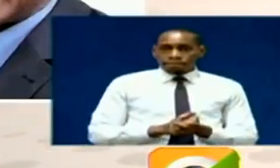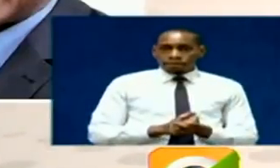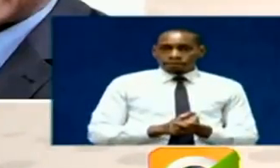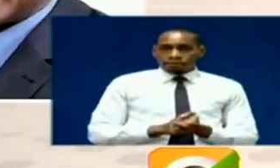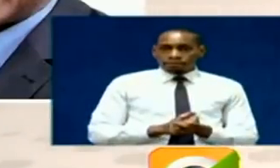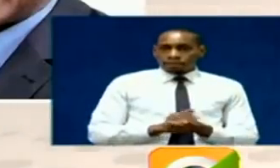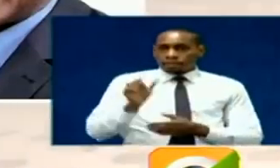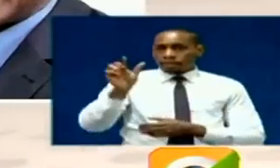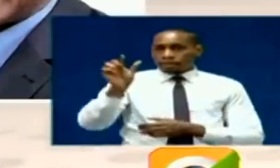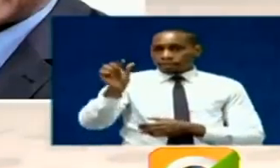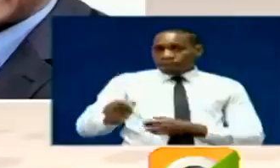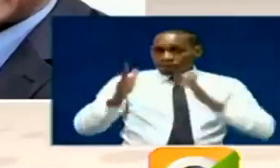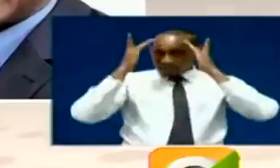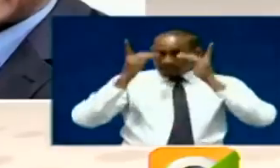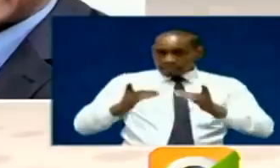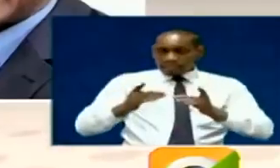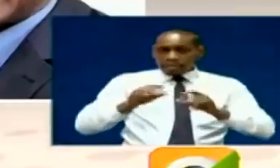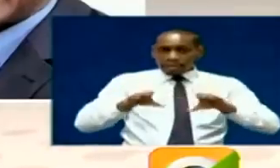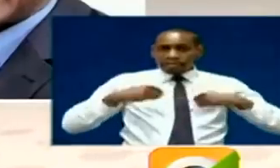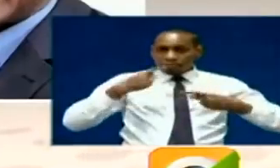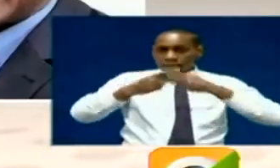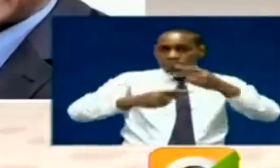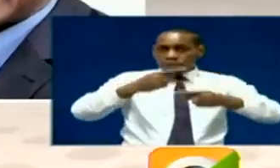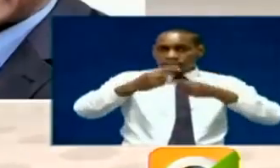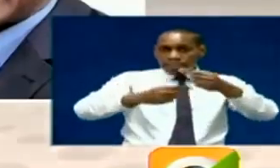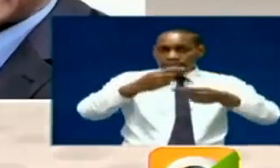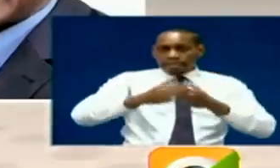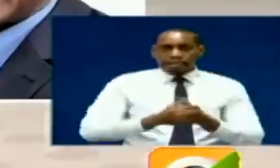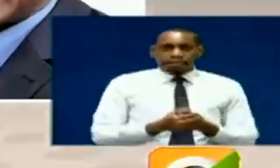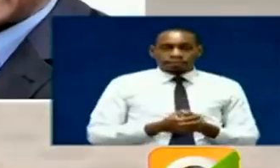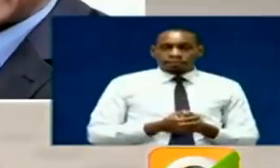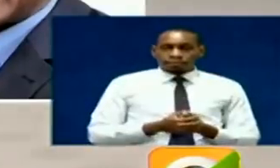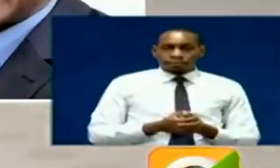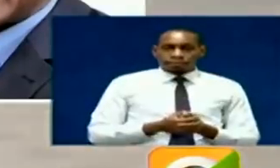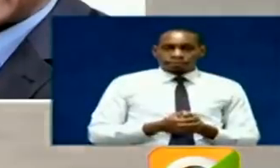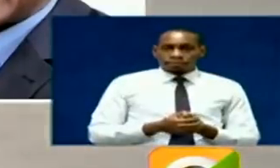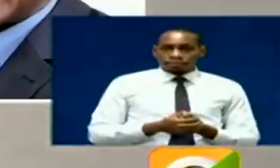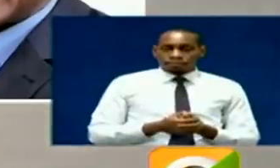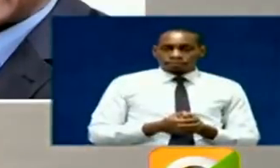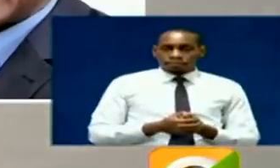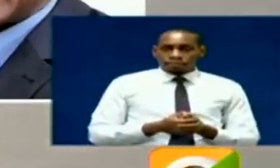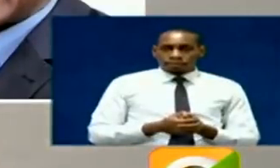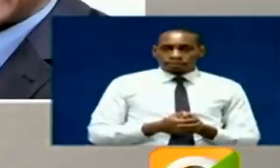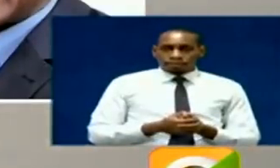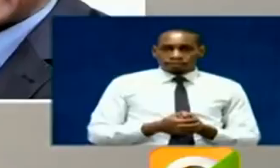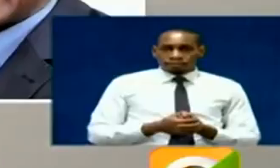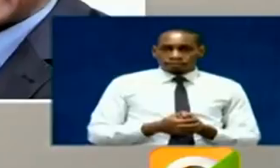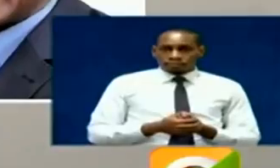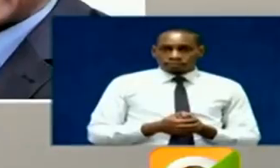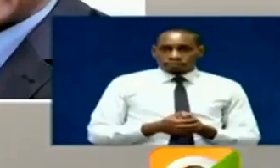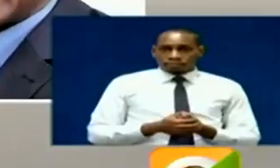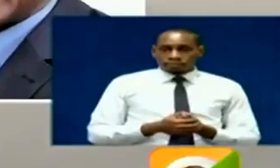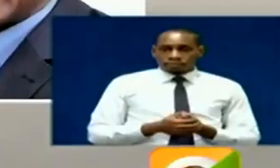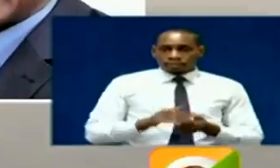will make the decision and how the processes will be made. And it preferred a referendum or what it at